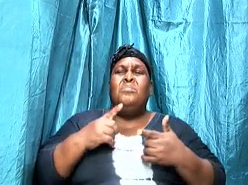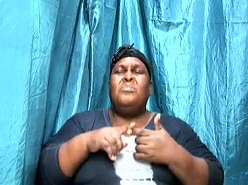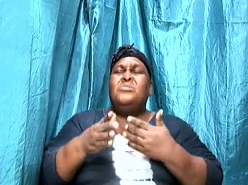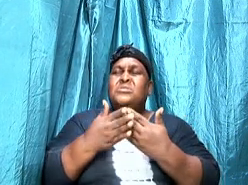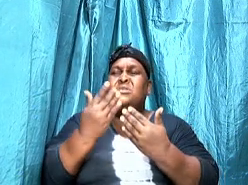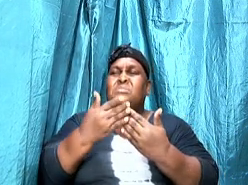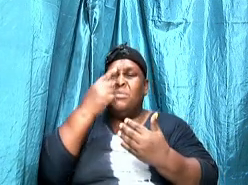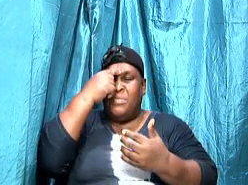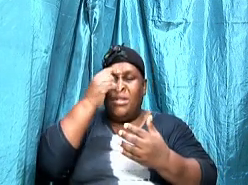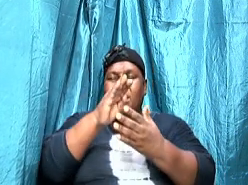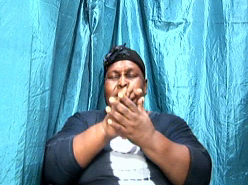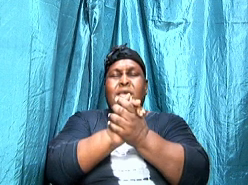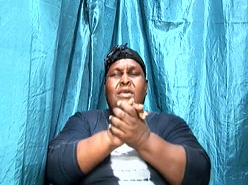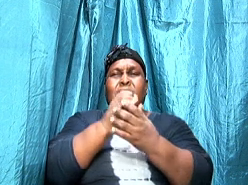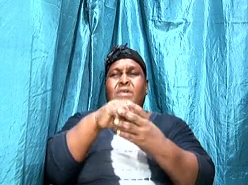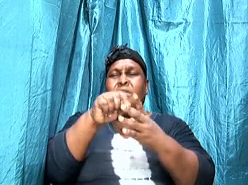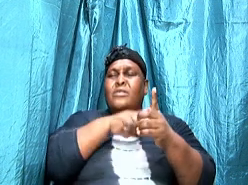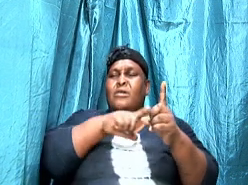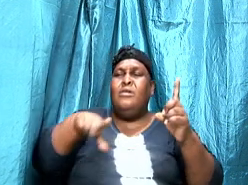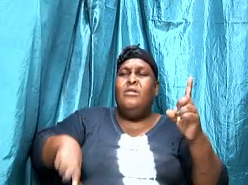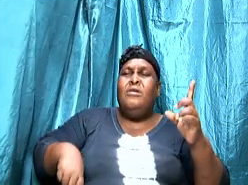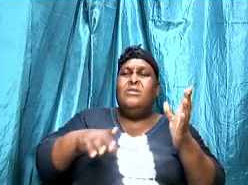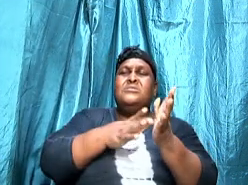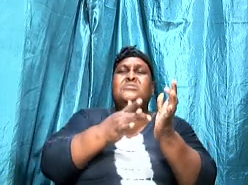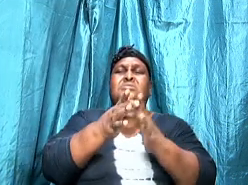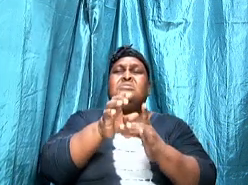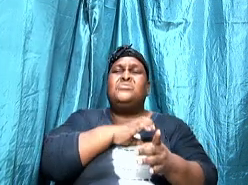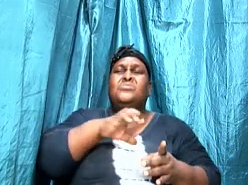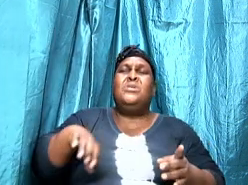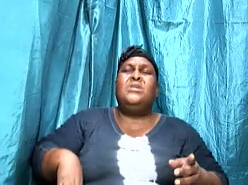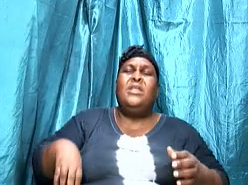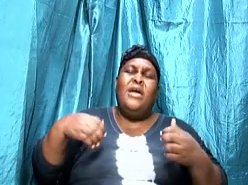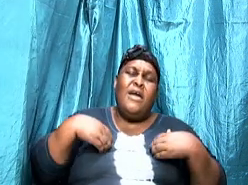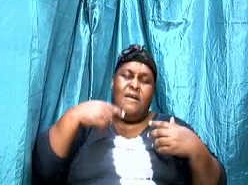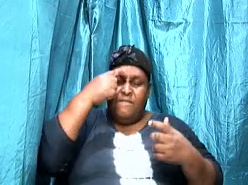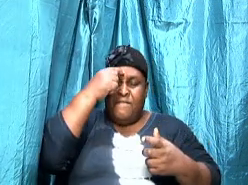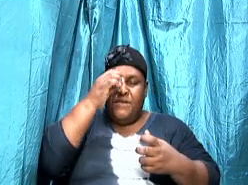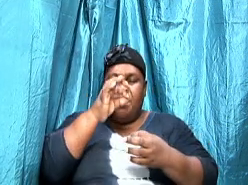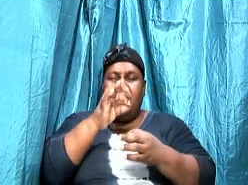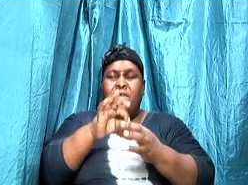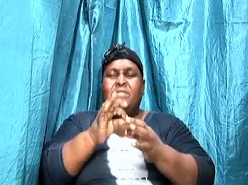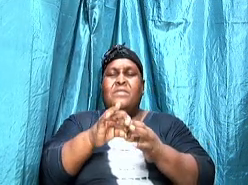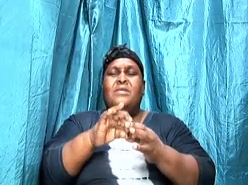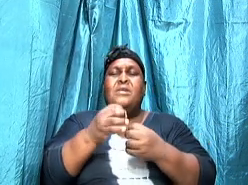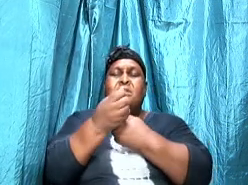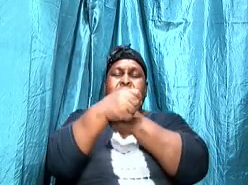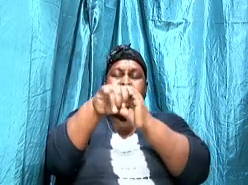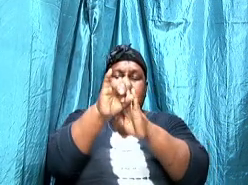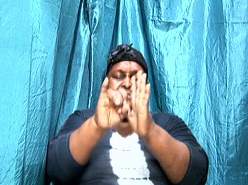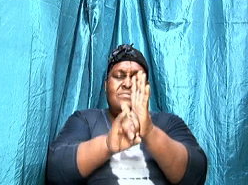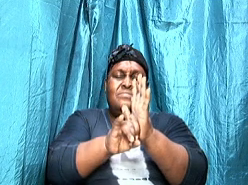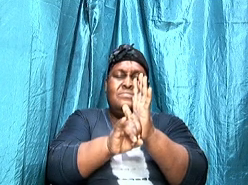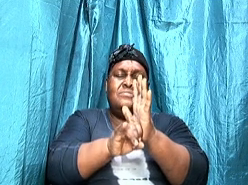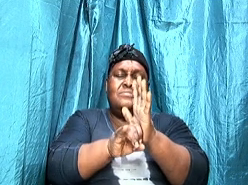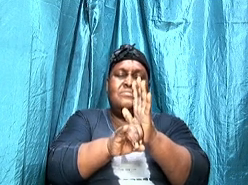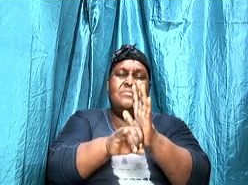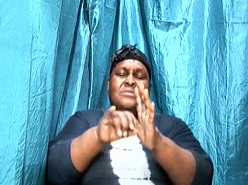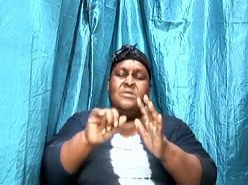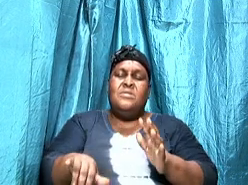Jesus Christ and having faith in the salvation that Jesus